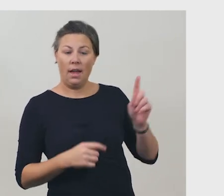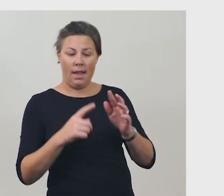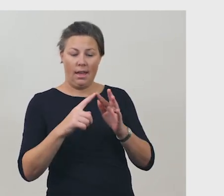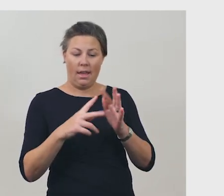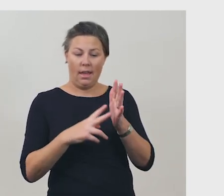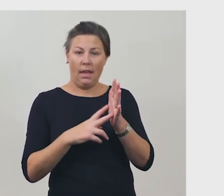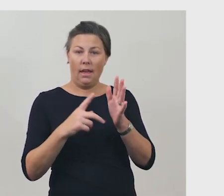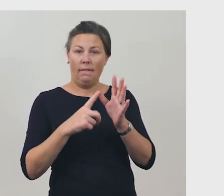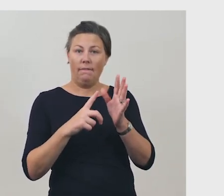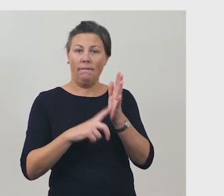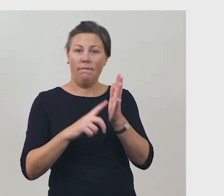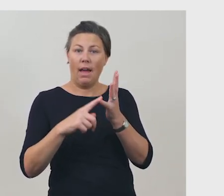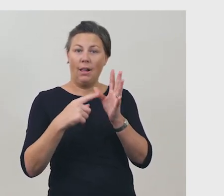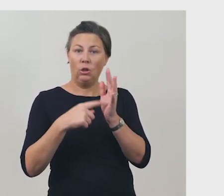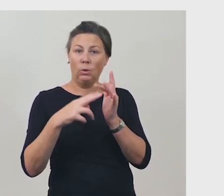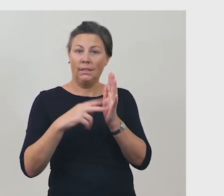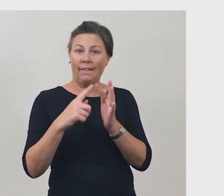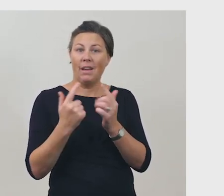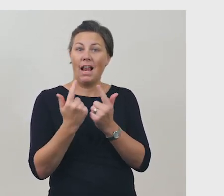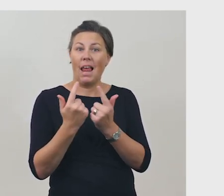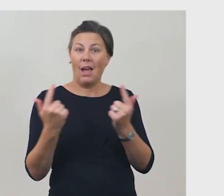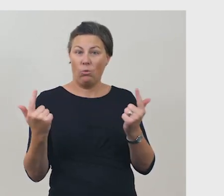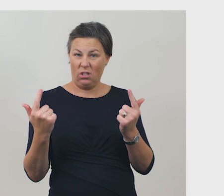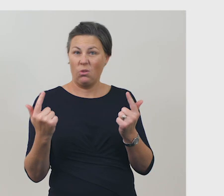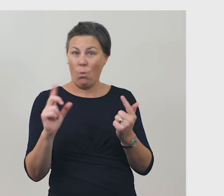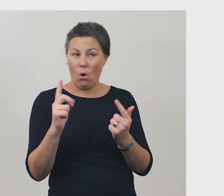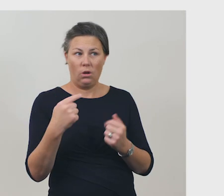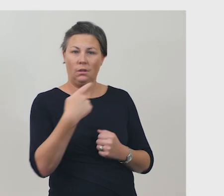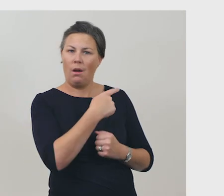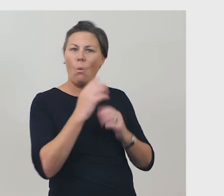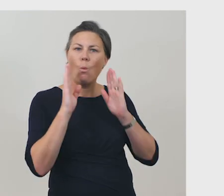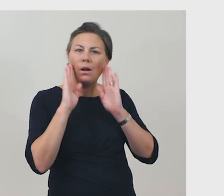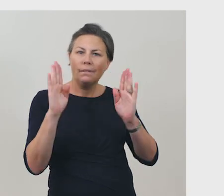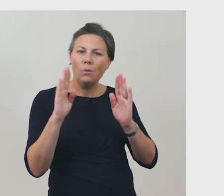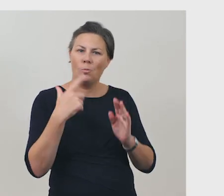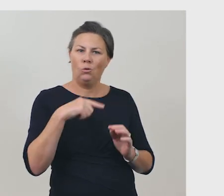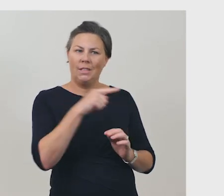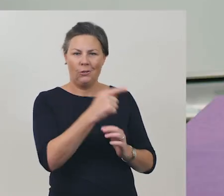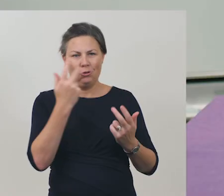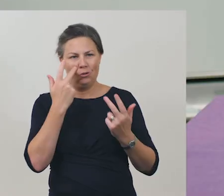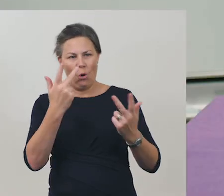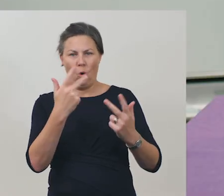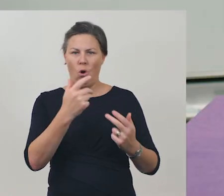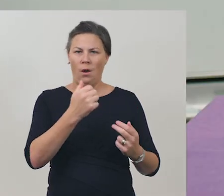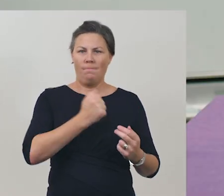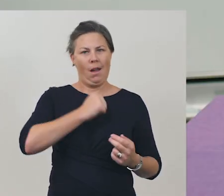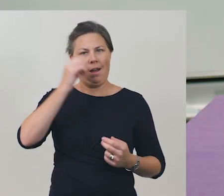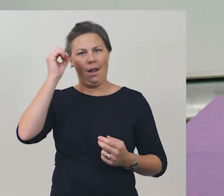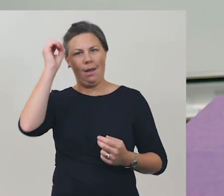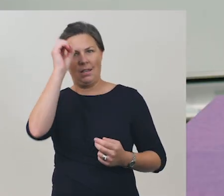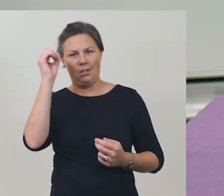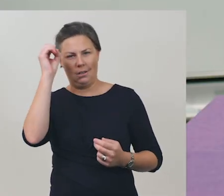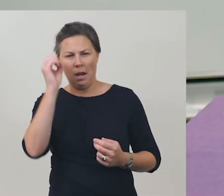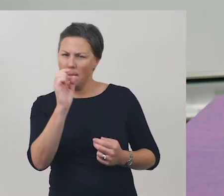the use of the adjective wonderful to express the positive opinion about the dog. What if we changed